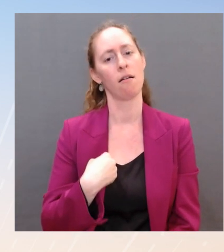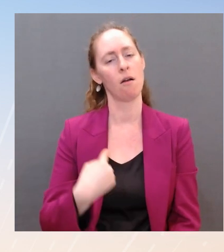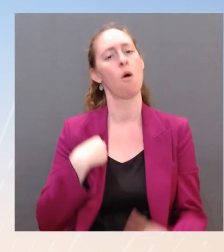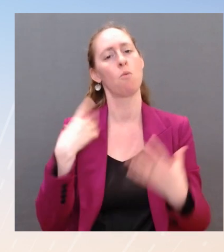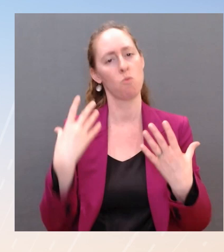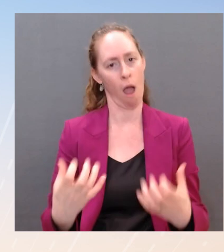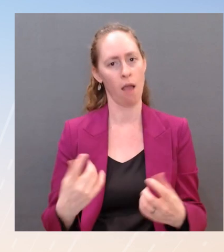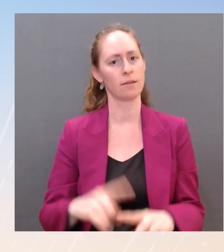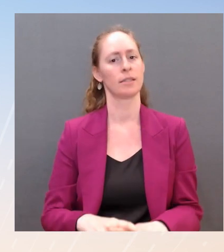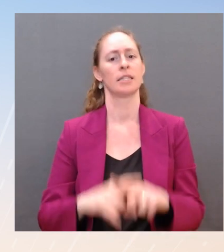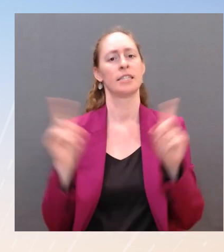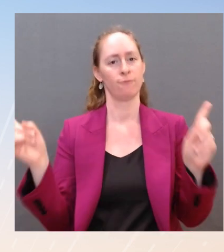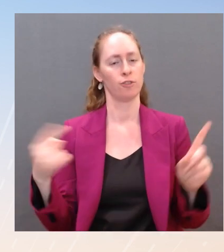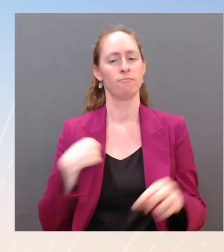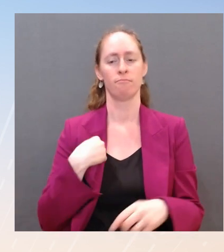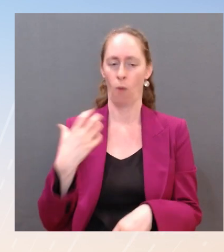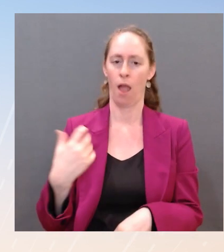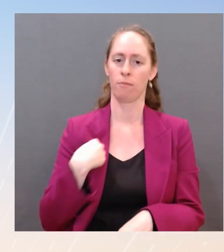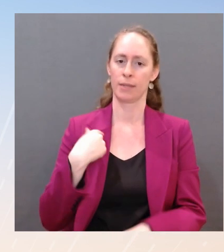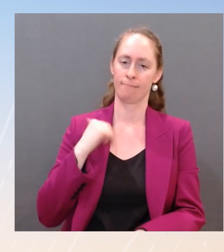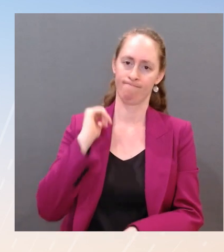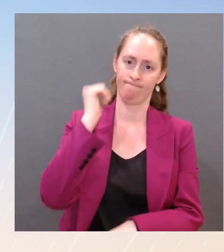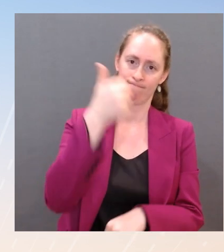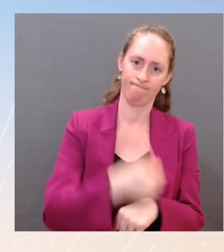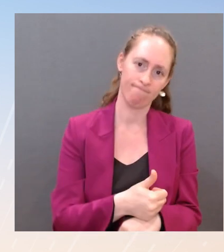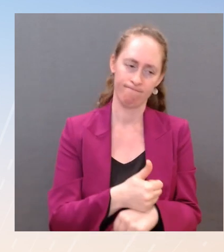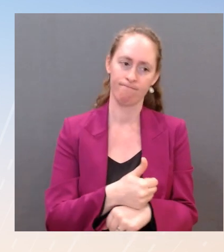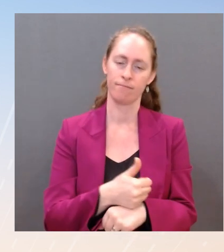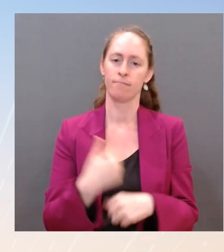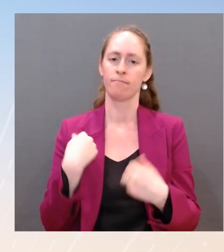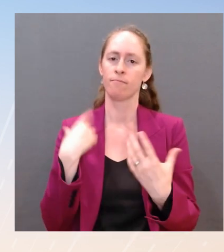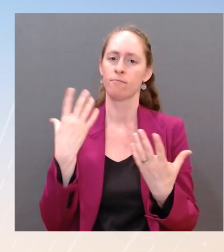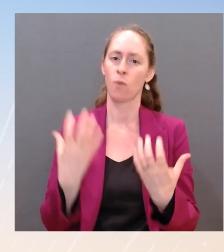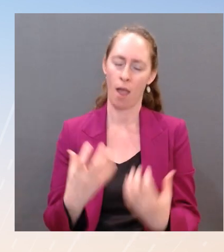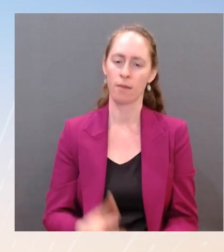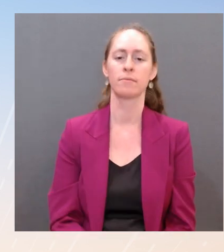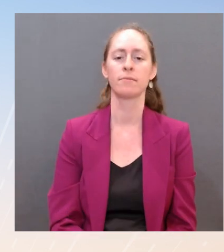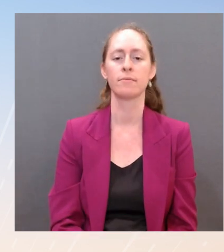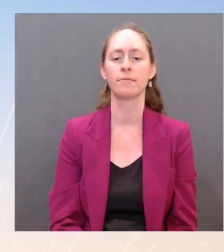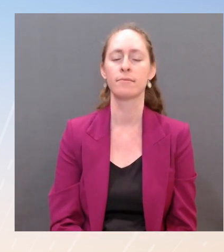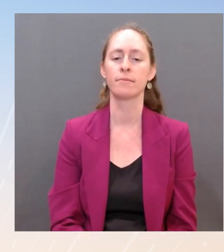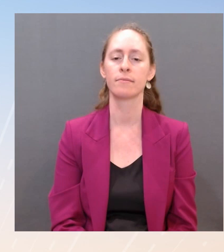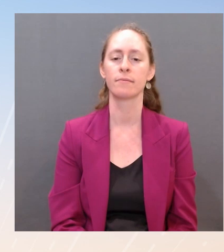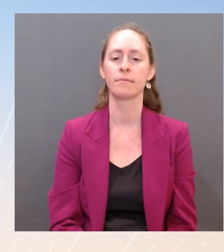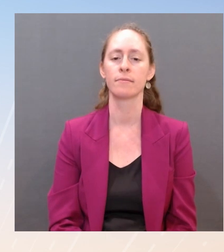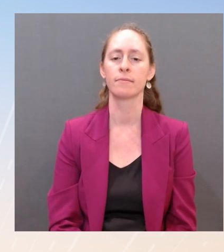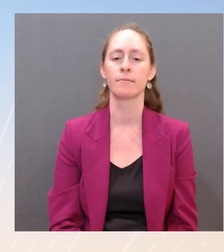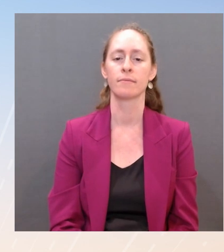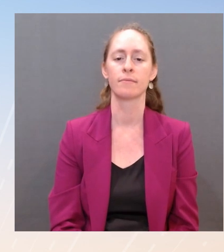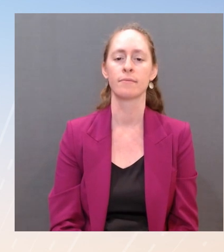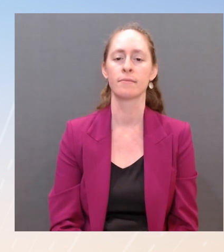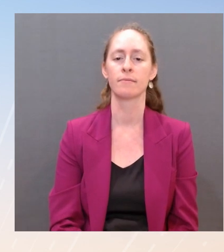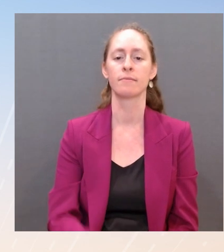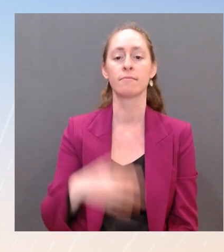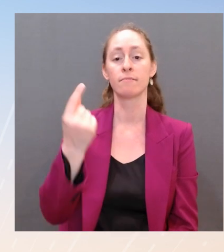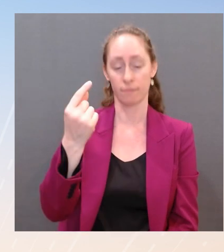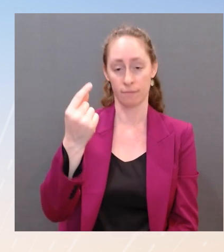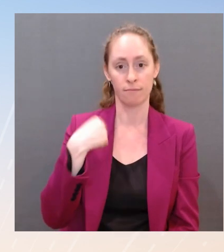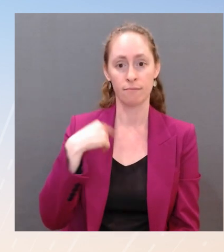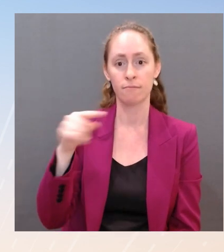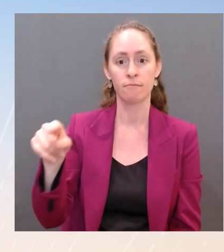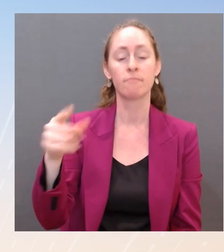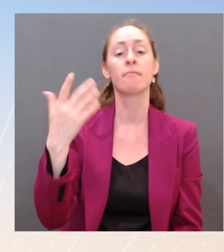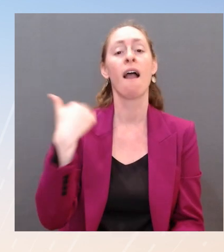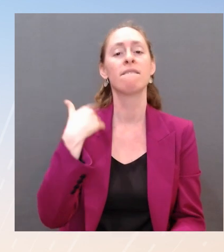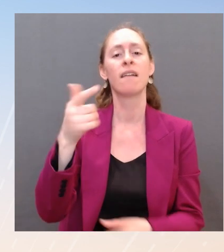so I came across my Active Minds chapter. Active Minds is a mental health nonprofit at Rutgers. It was really small at the time, but